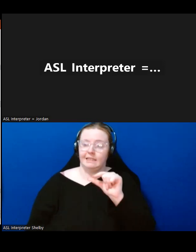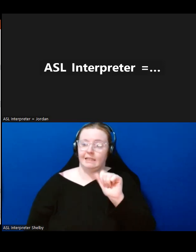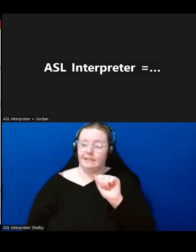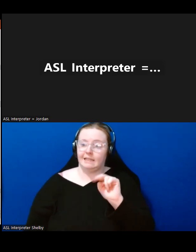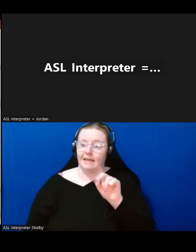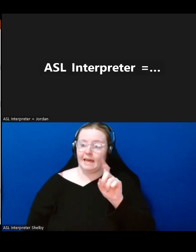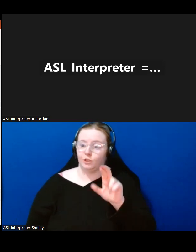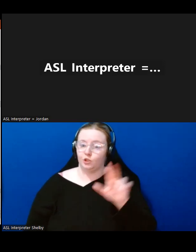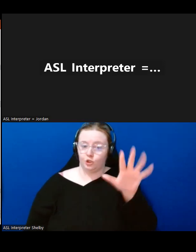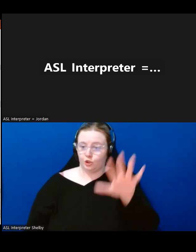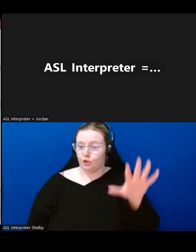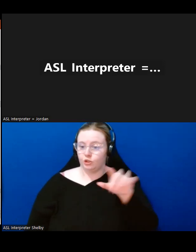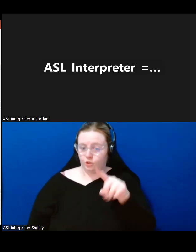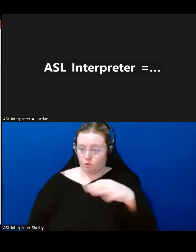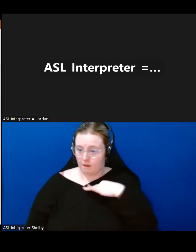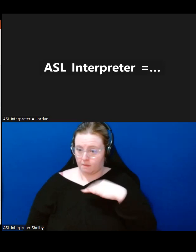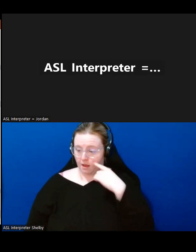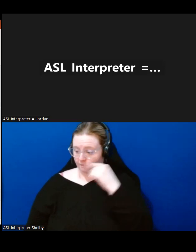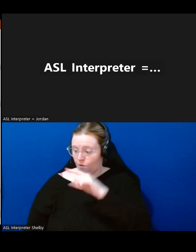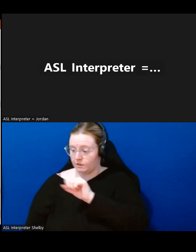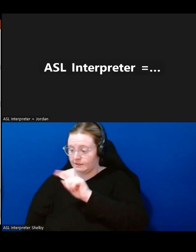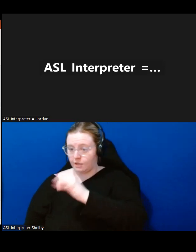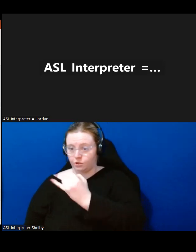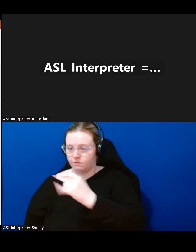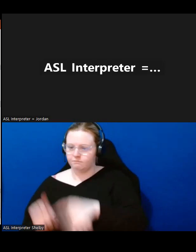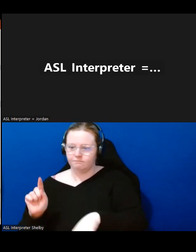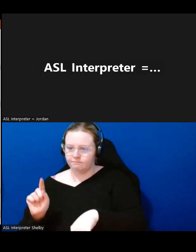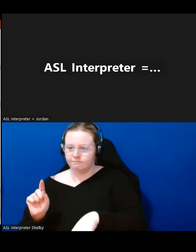coalition that's in St. John's. So you have to